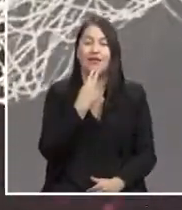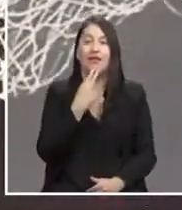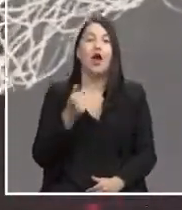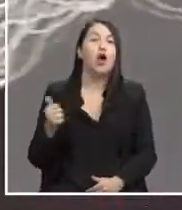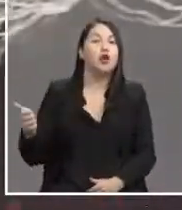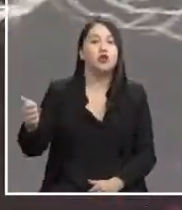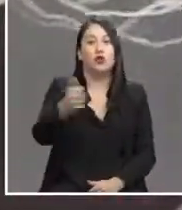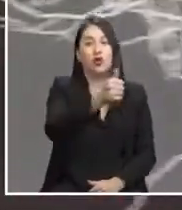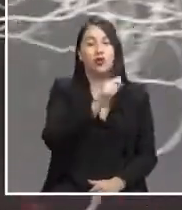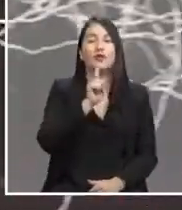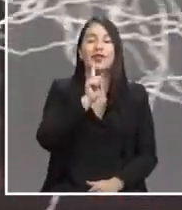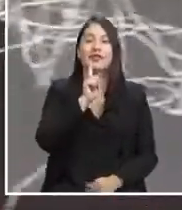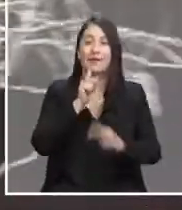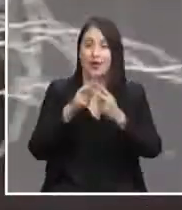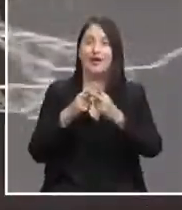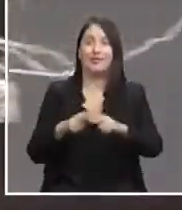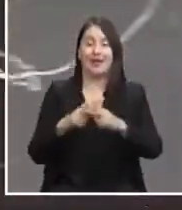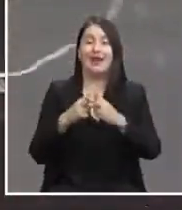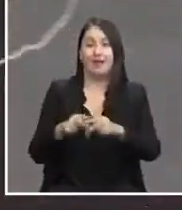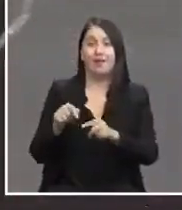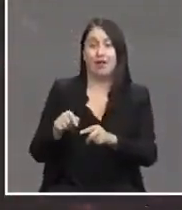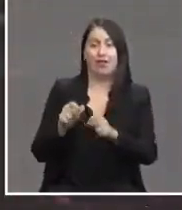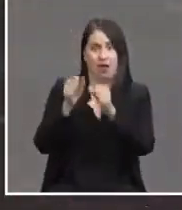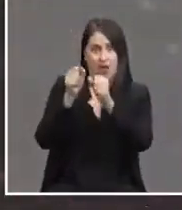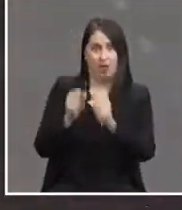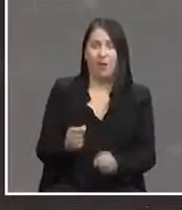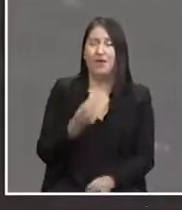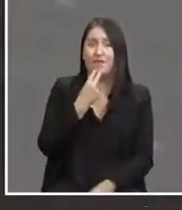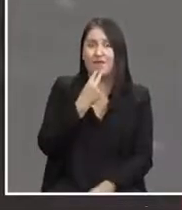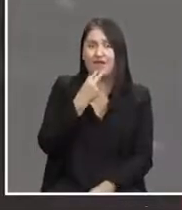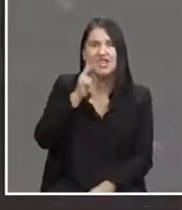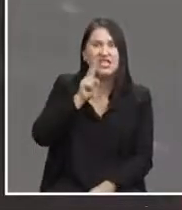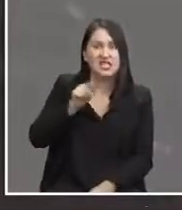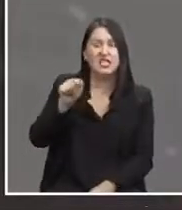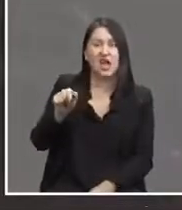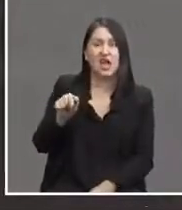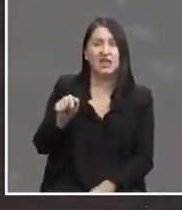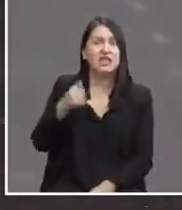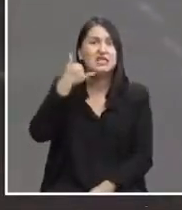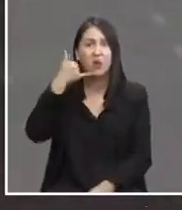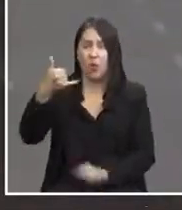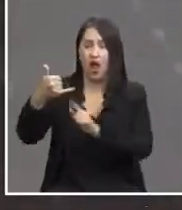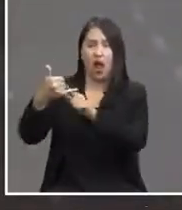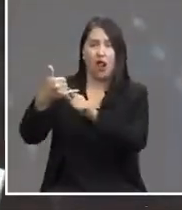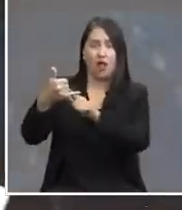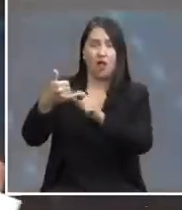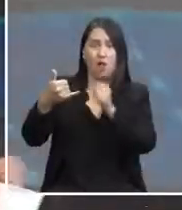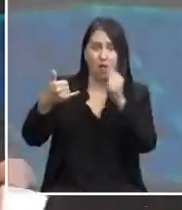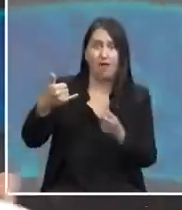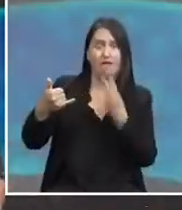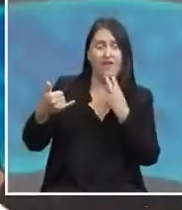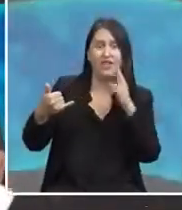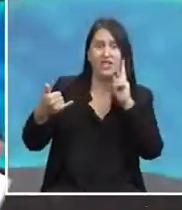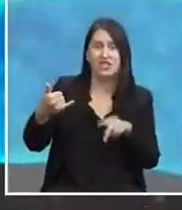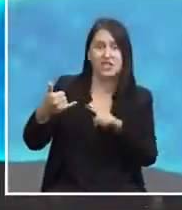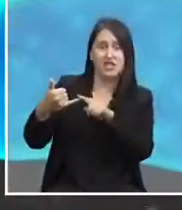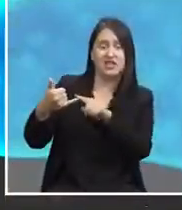Everybody has it. Can you live without this tool? Nobody can live. Well, nobody. A lot of you cannot